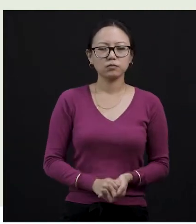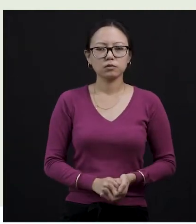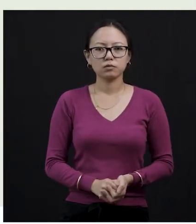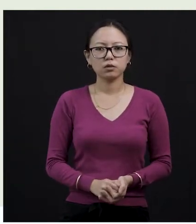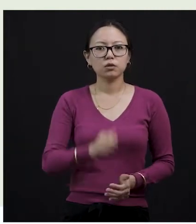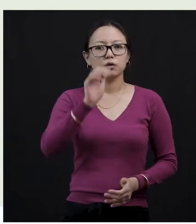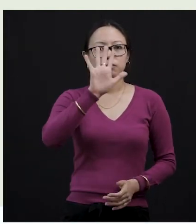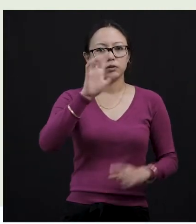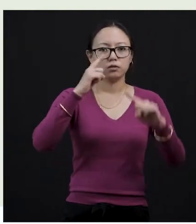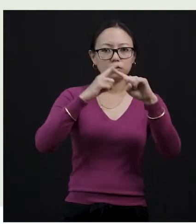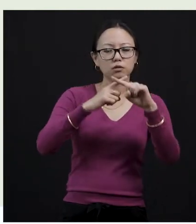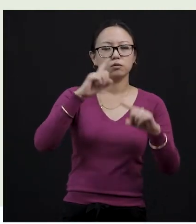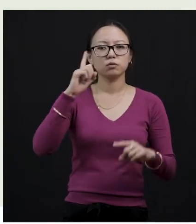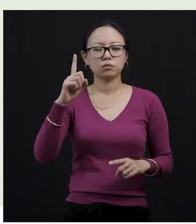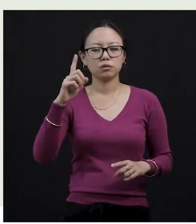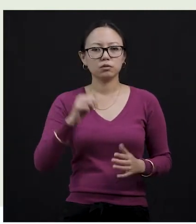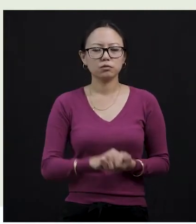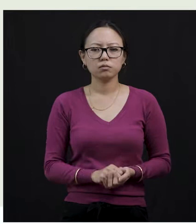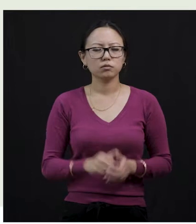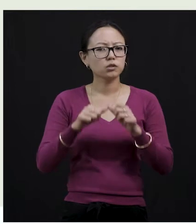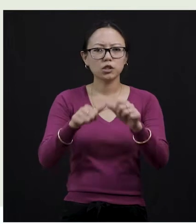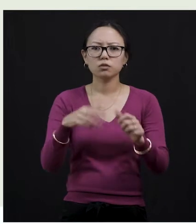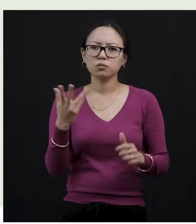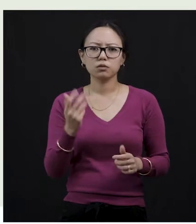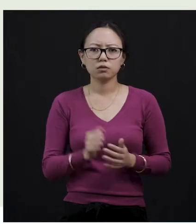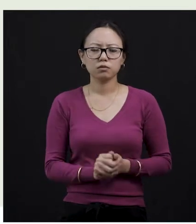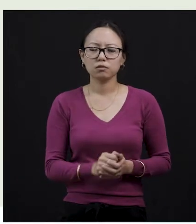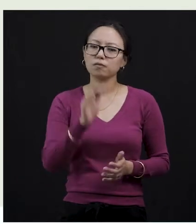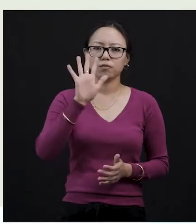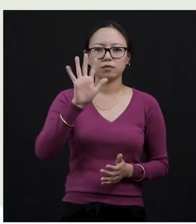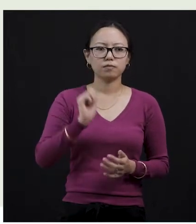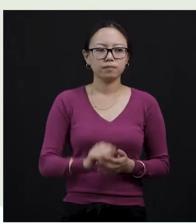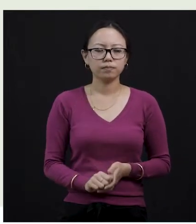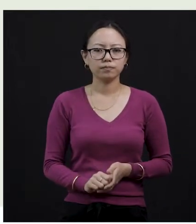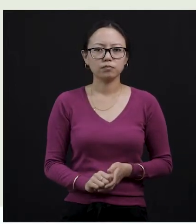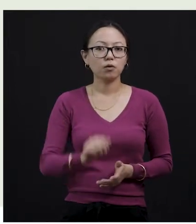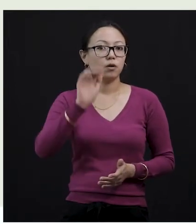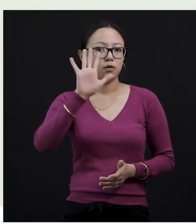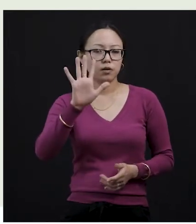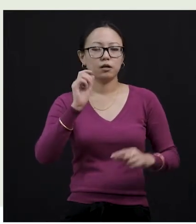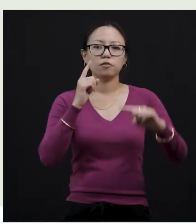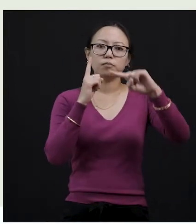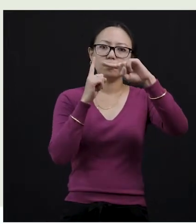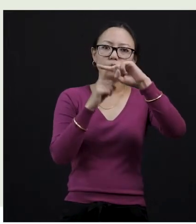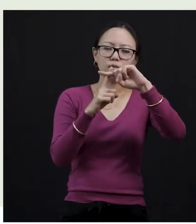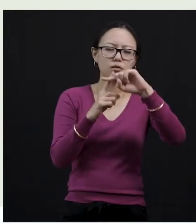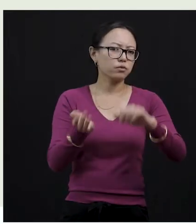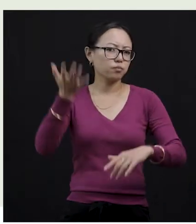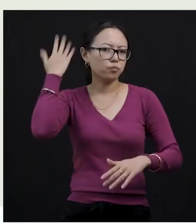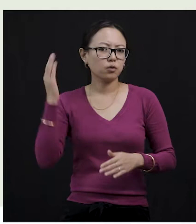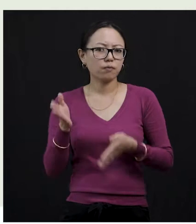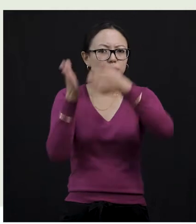have again 5 into 1. How much it will be? It will be 5 plus the carry that you have with